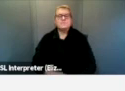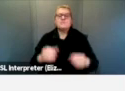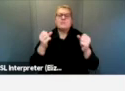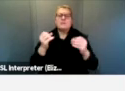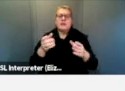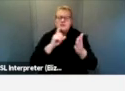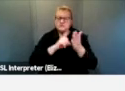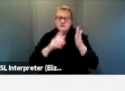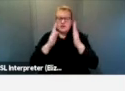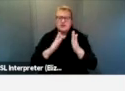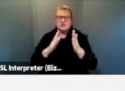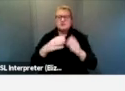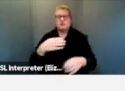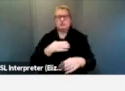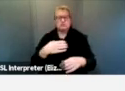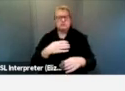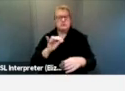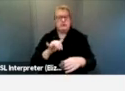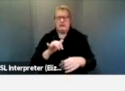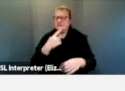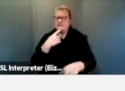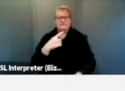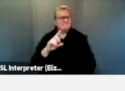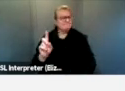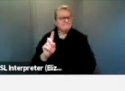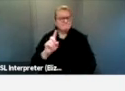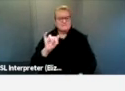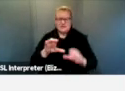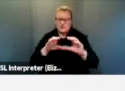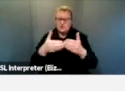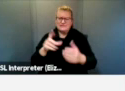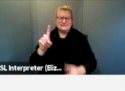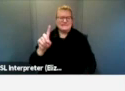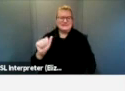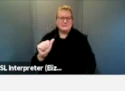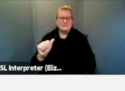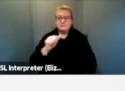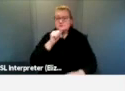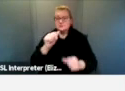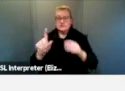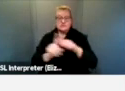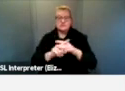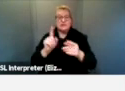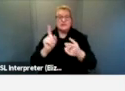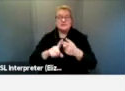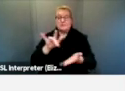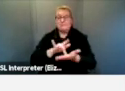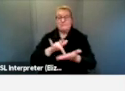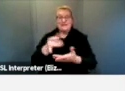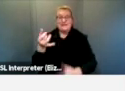have opposed this claim. Many have argued that the category of disability did not emerge until the mid-19th